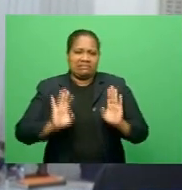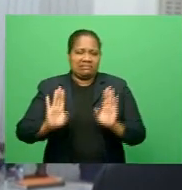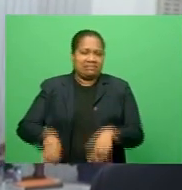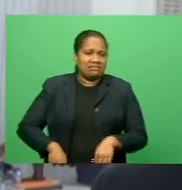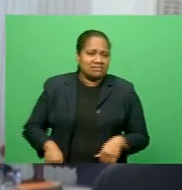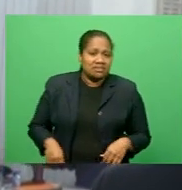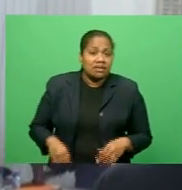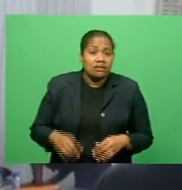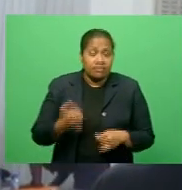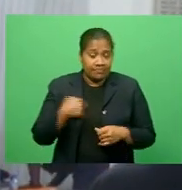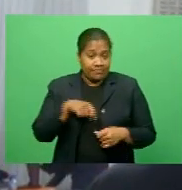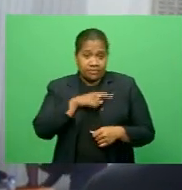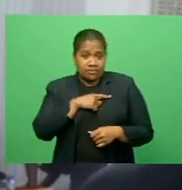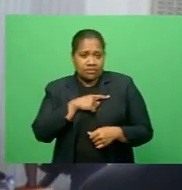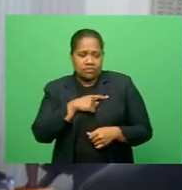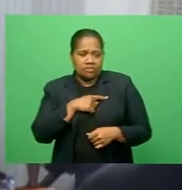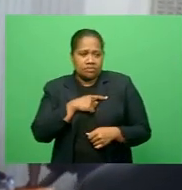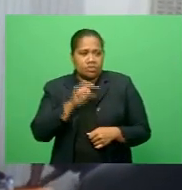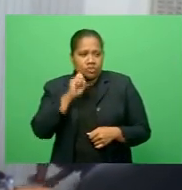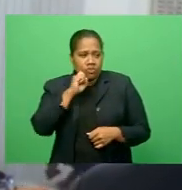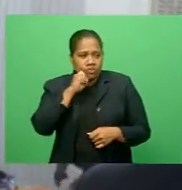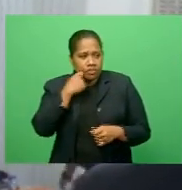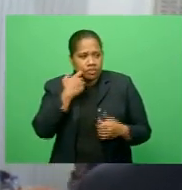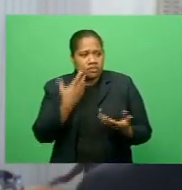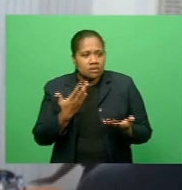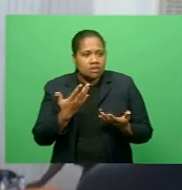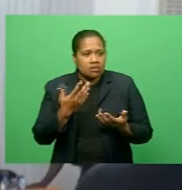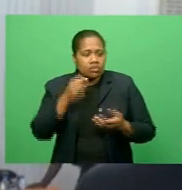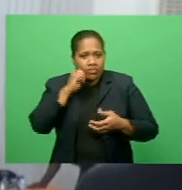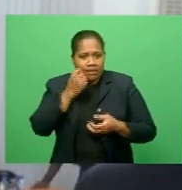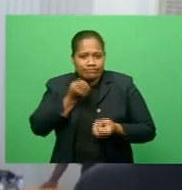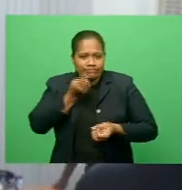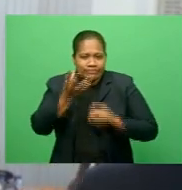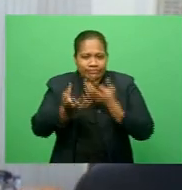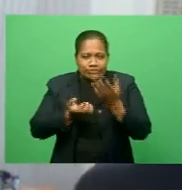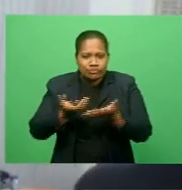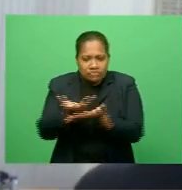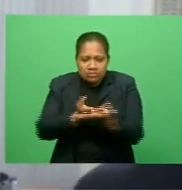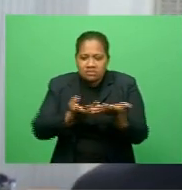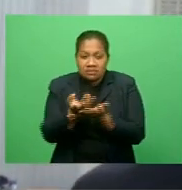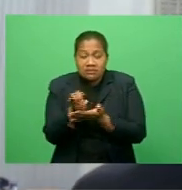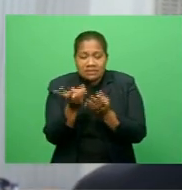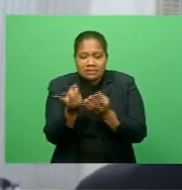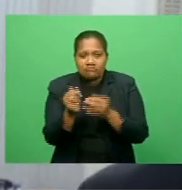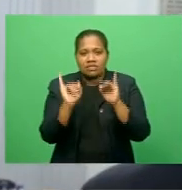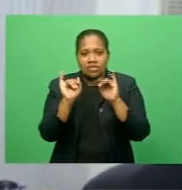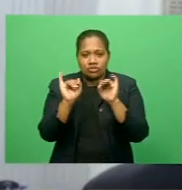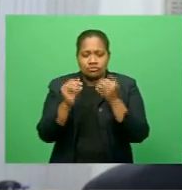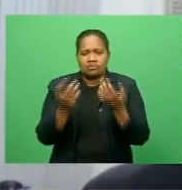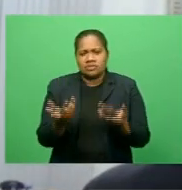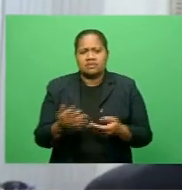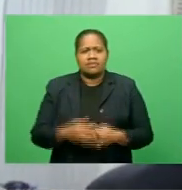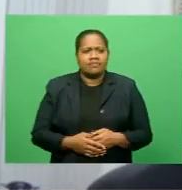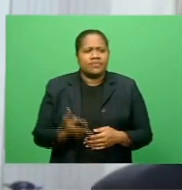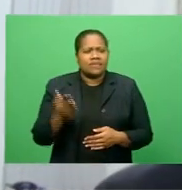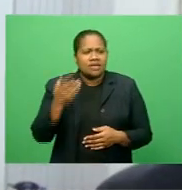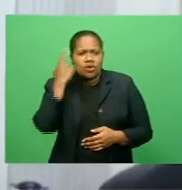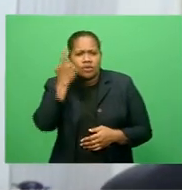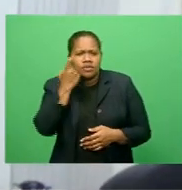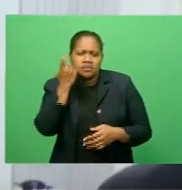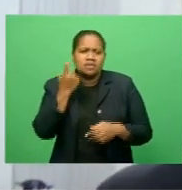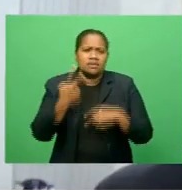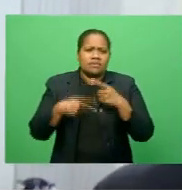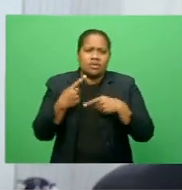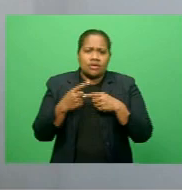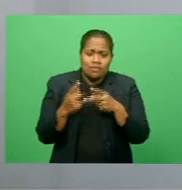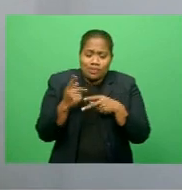We will be addressing some of those issues, and he's primarily concerned about the way the